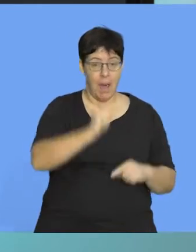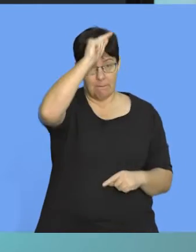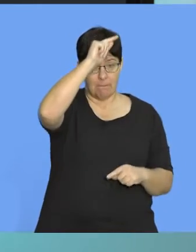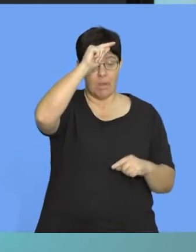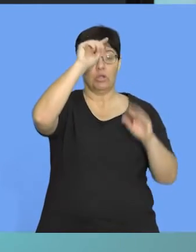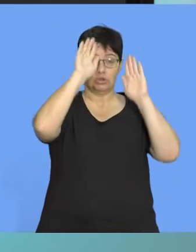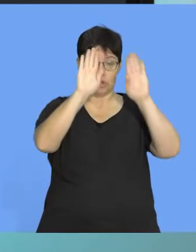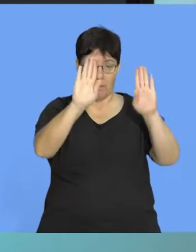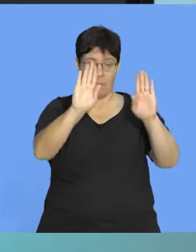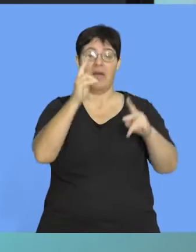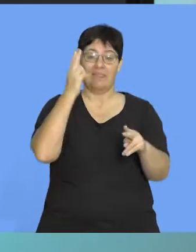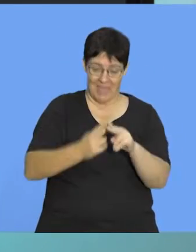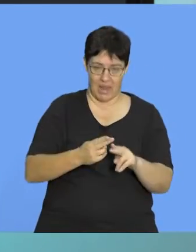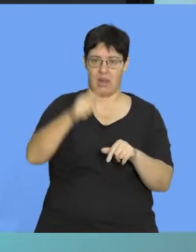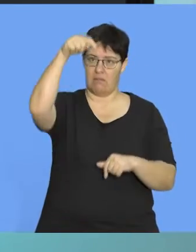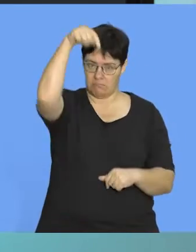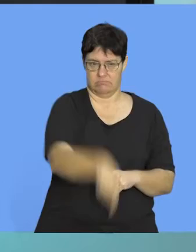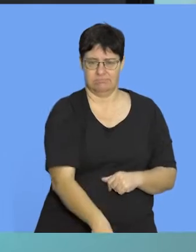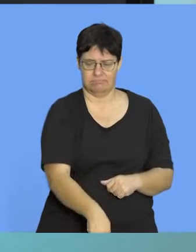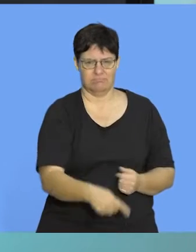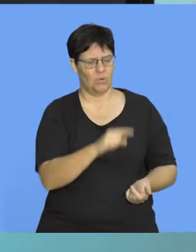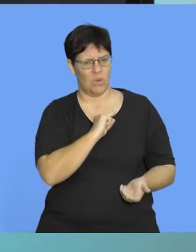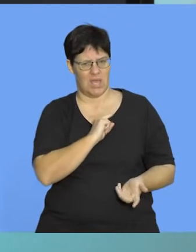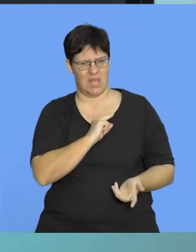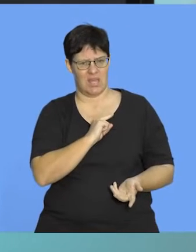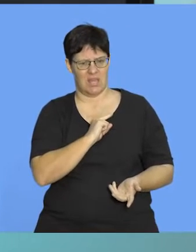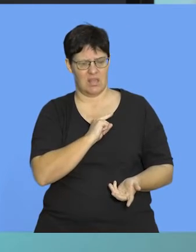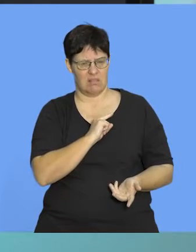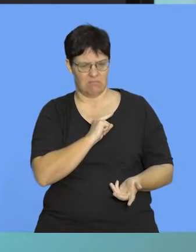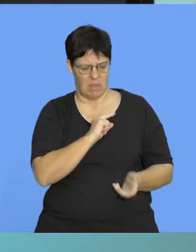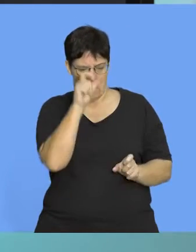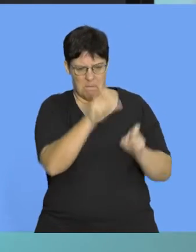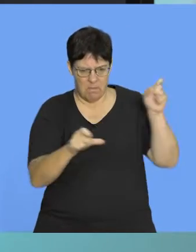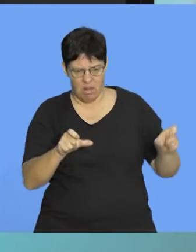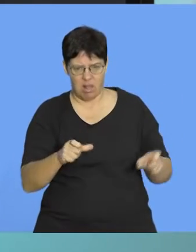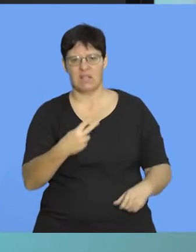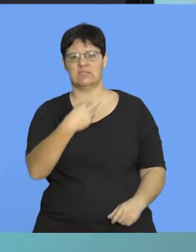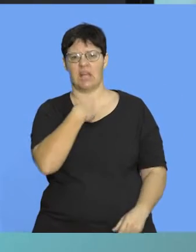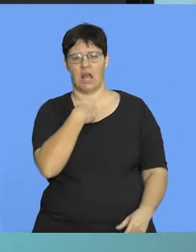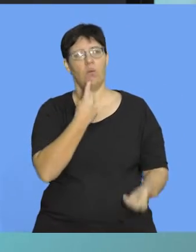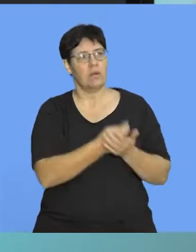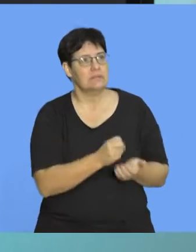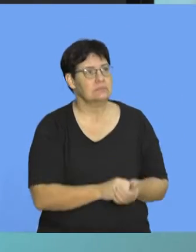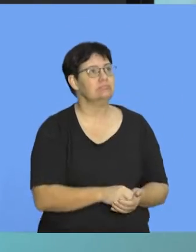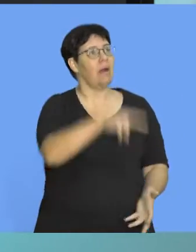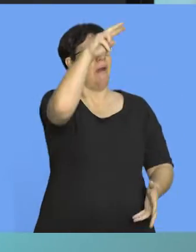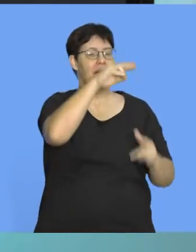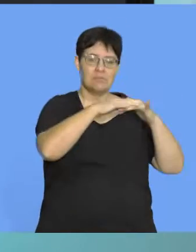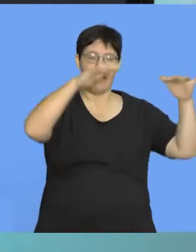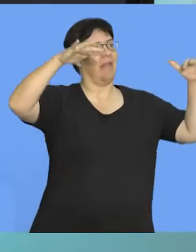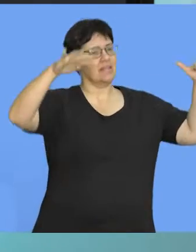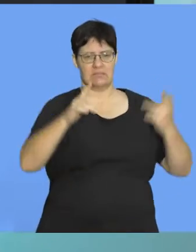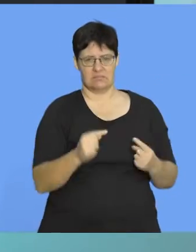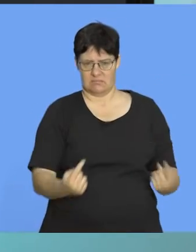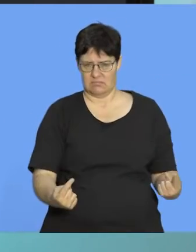the top and then comes down? Why are we stuck on Earth? Why can't we just jump into space?